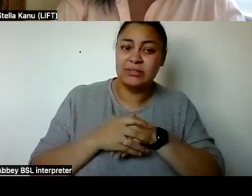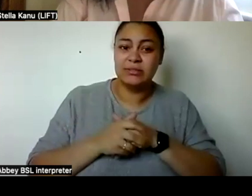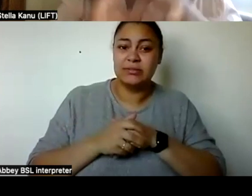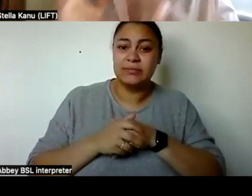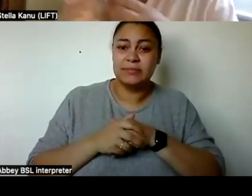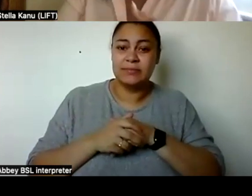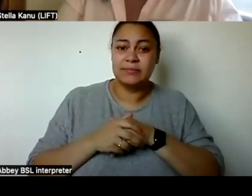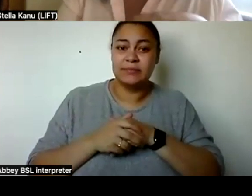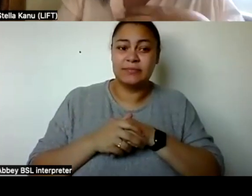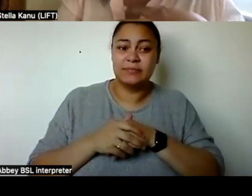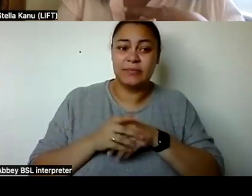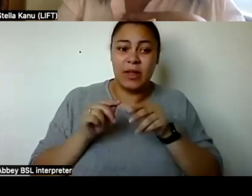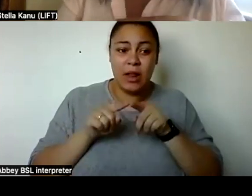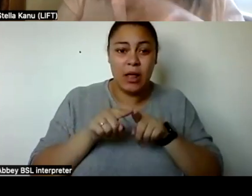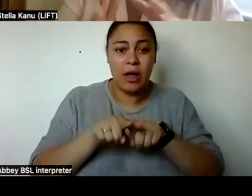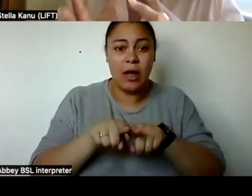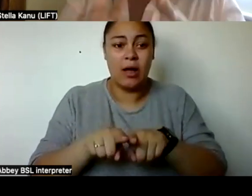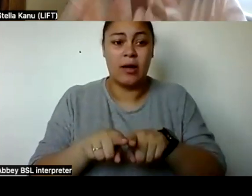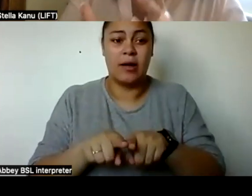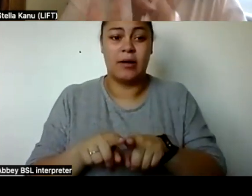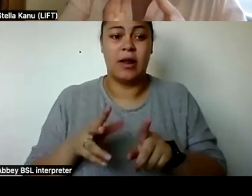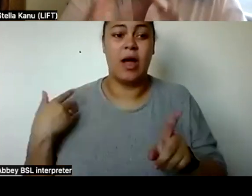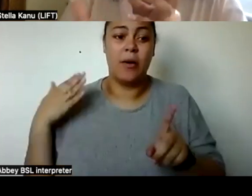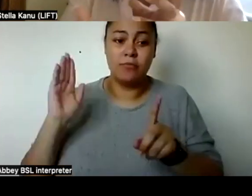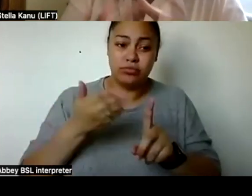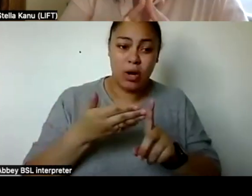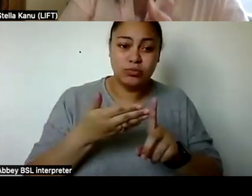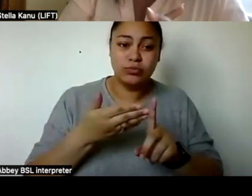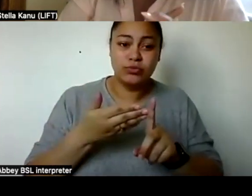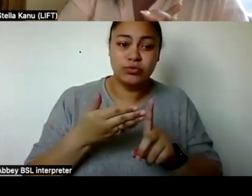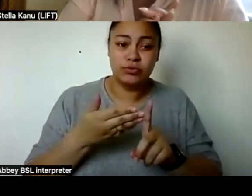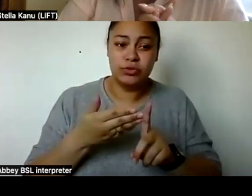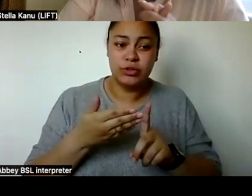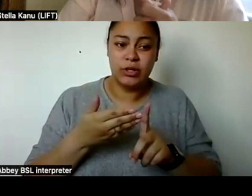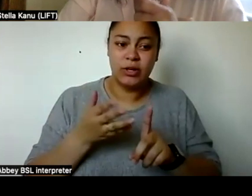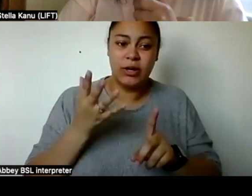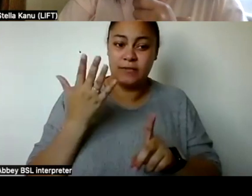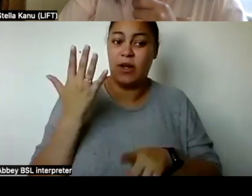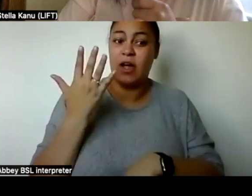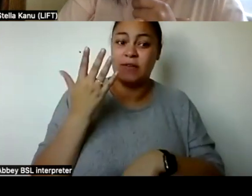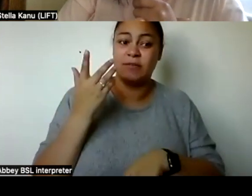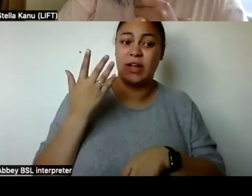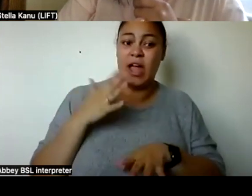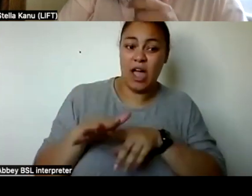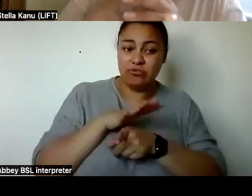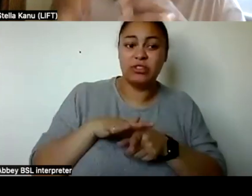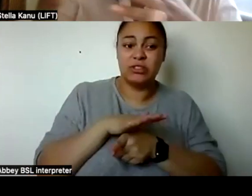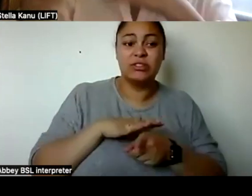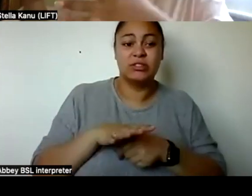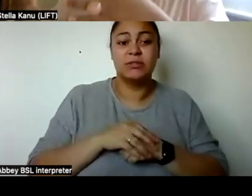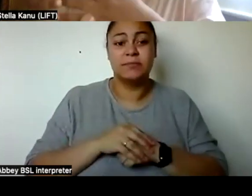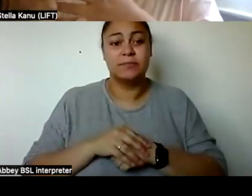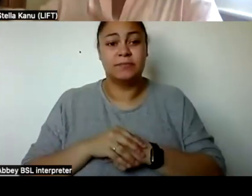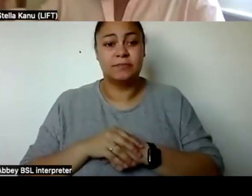lot in terms of the approach that we've taken. And there are probably five areas for me that we've kind of explored, and